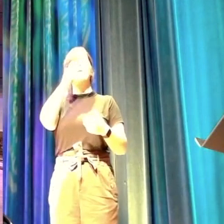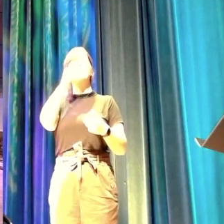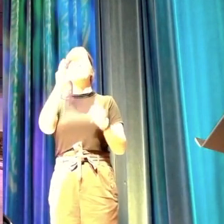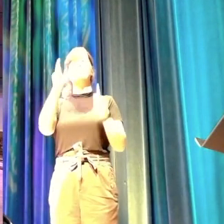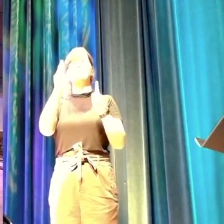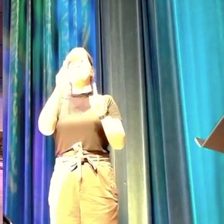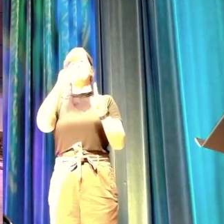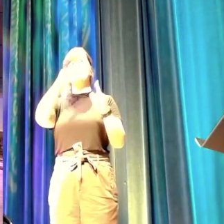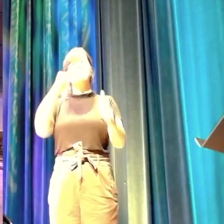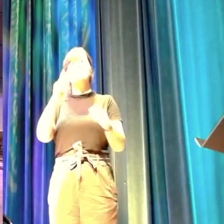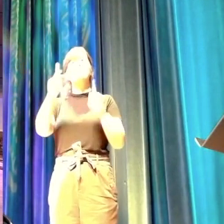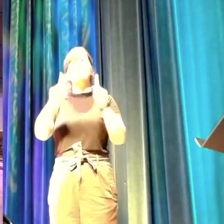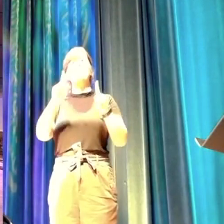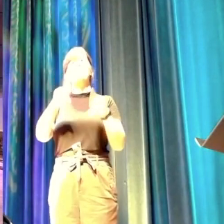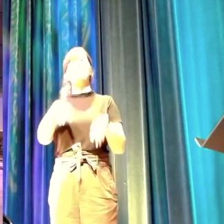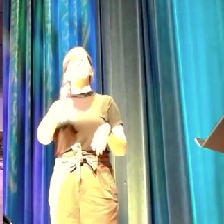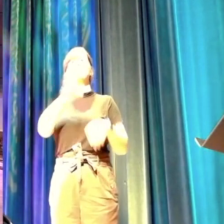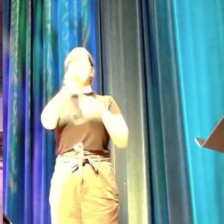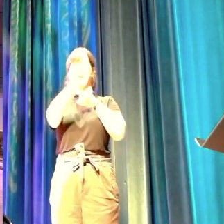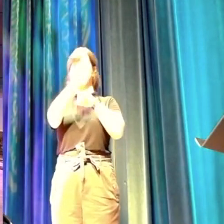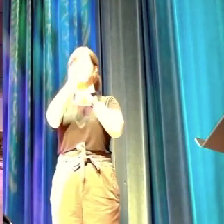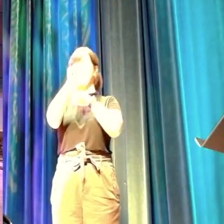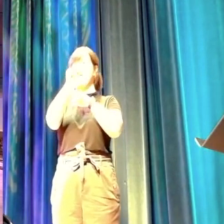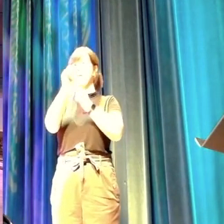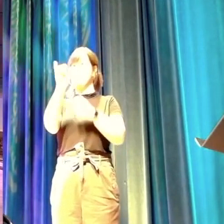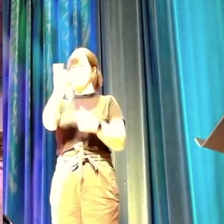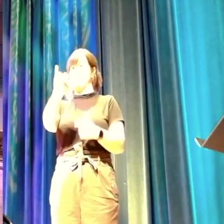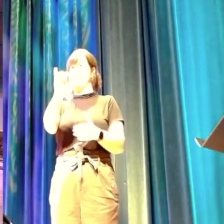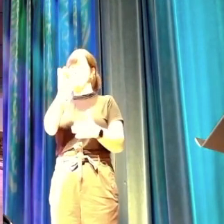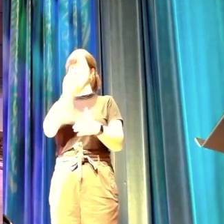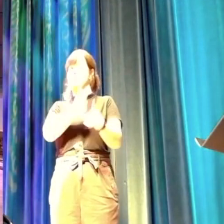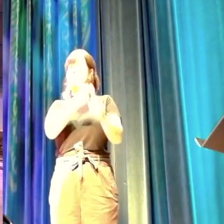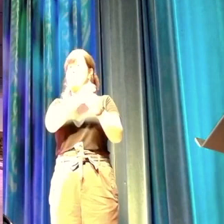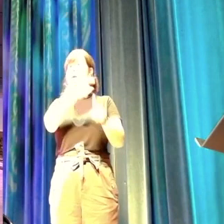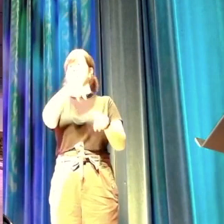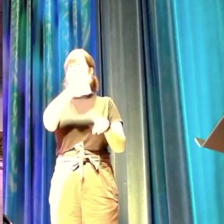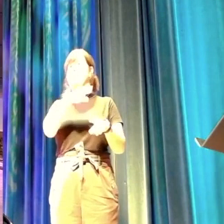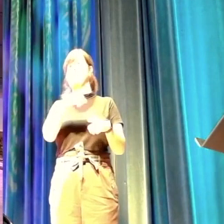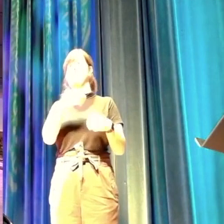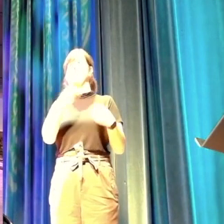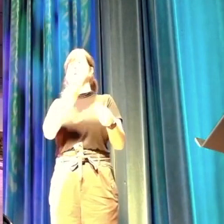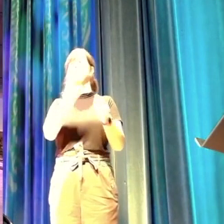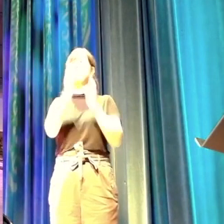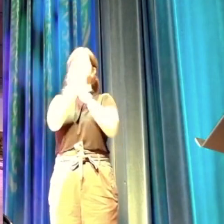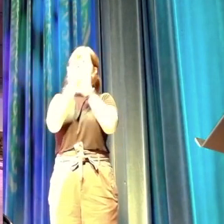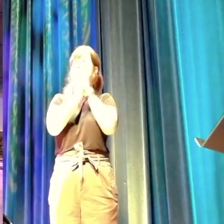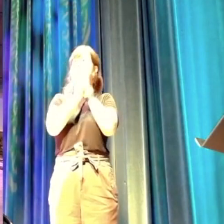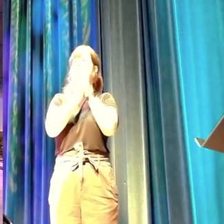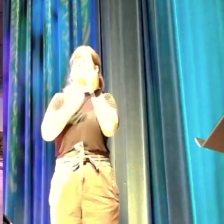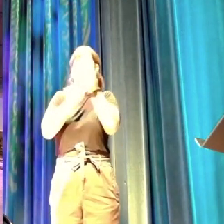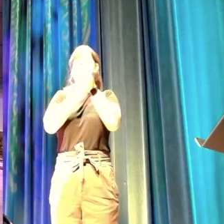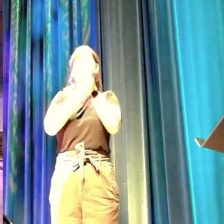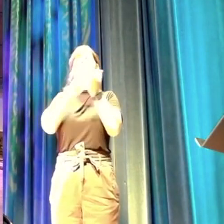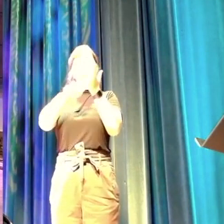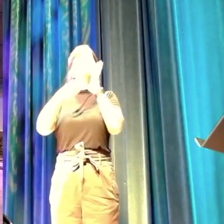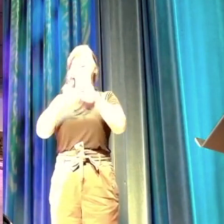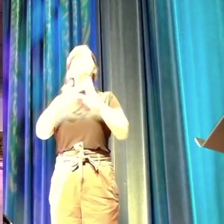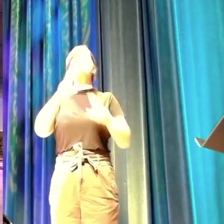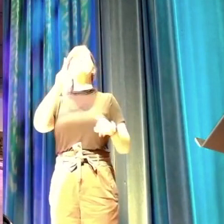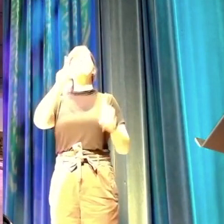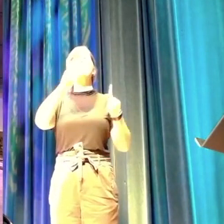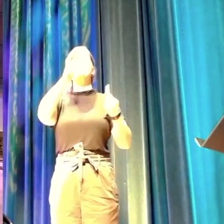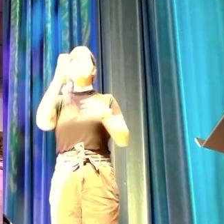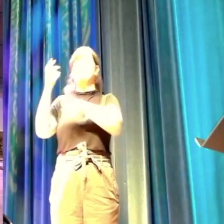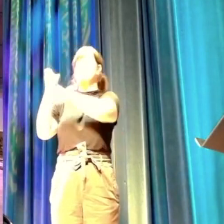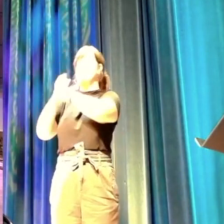impaired individuals. The ADA Act of 1990 gives that some teeth. So that means that people who receive federal